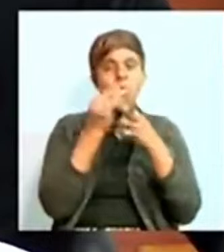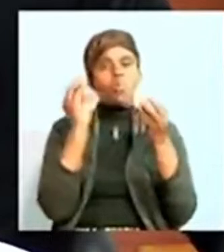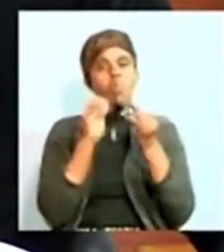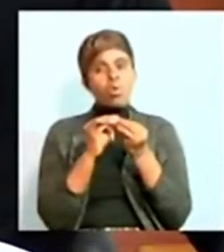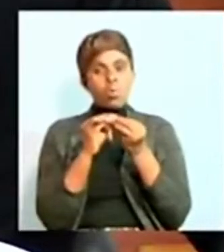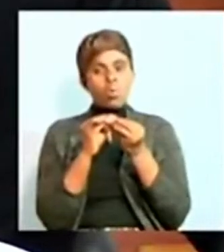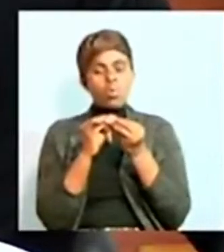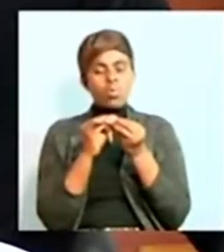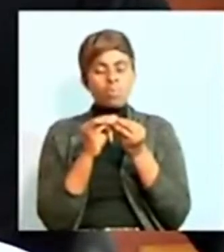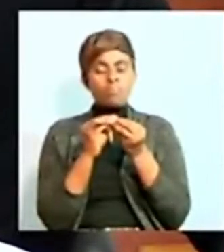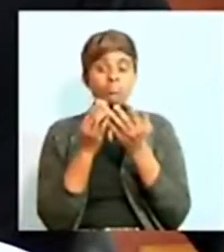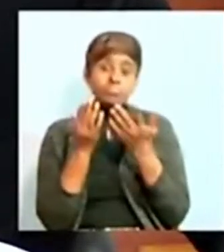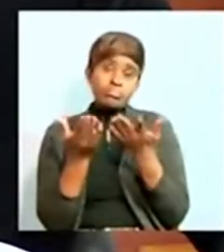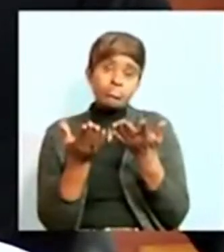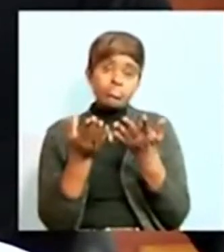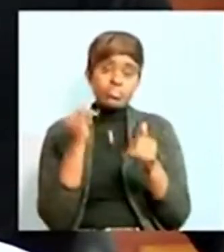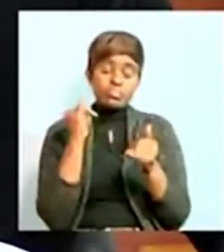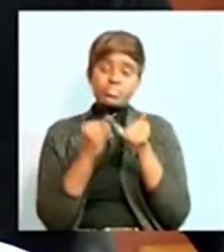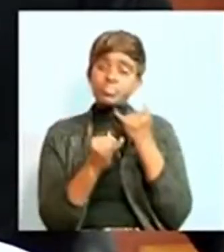Then